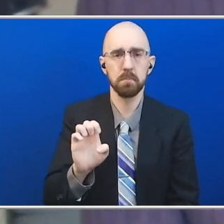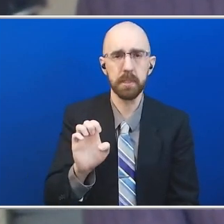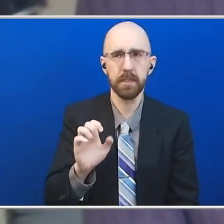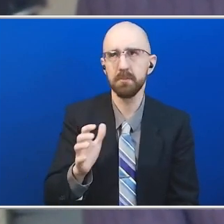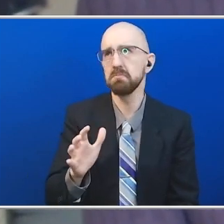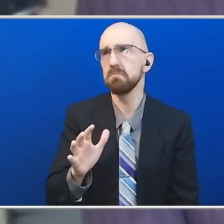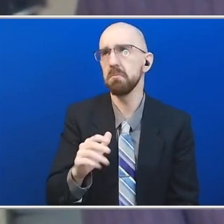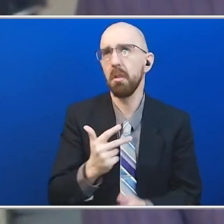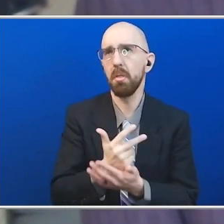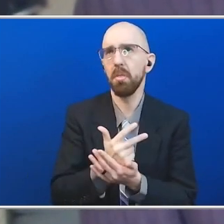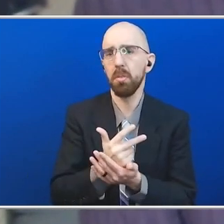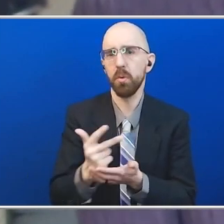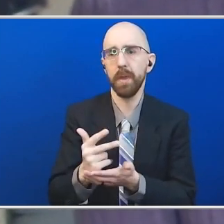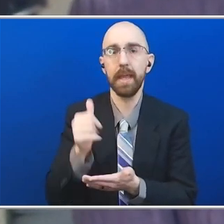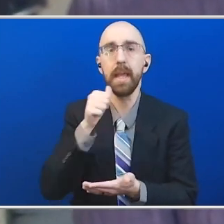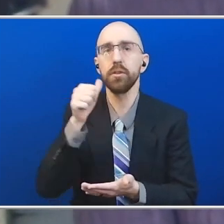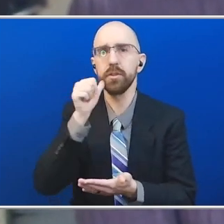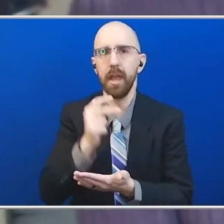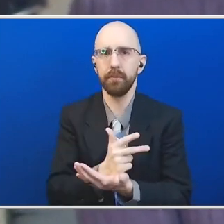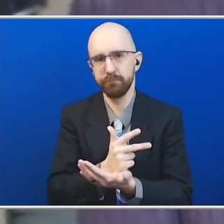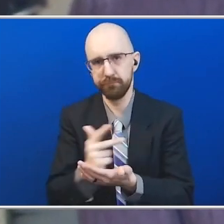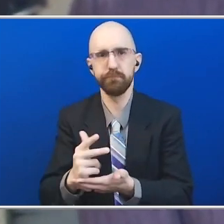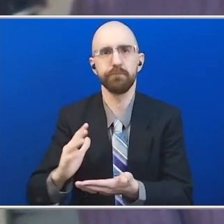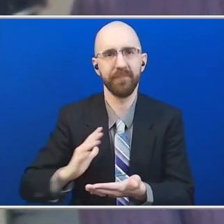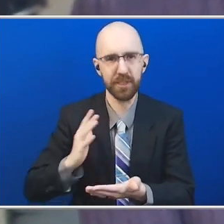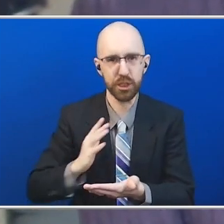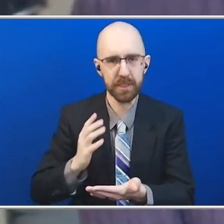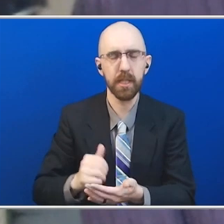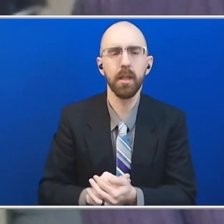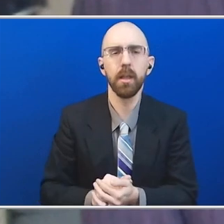weeks yesterday. He says he's